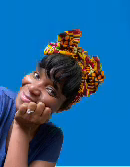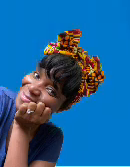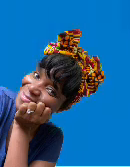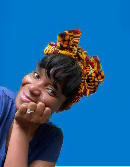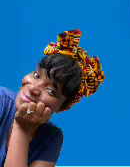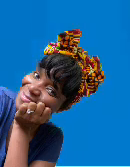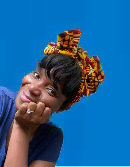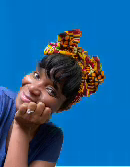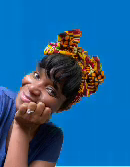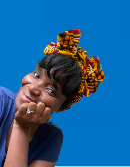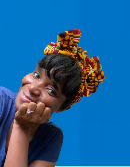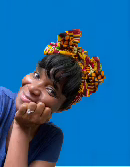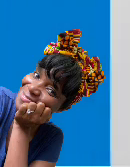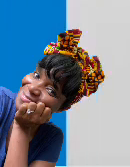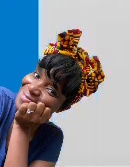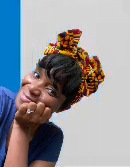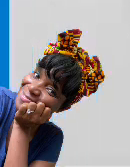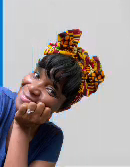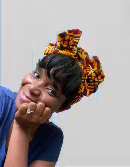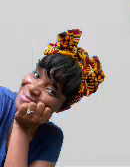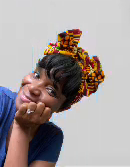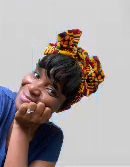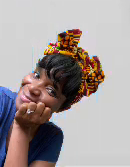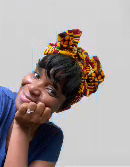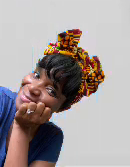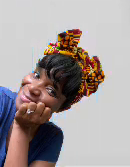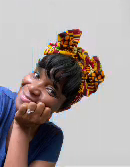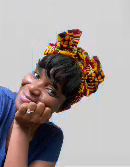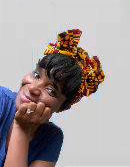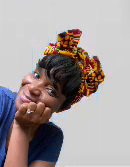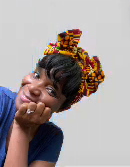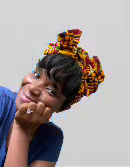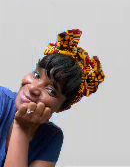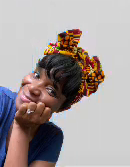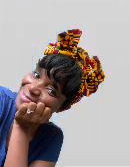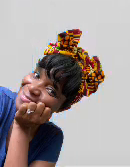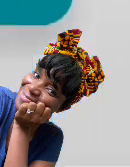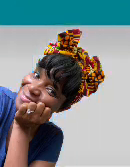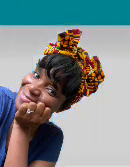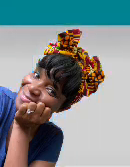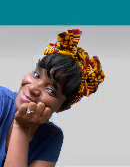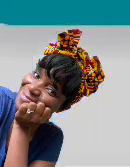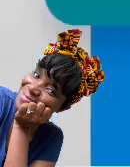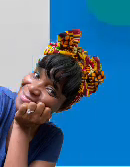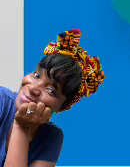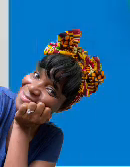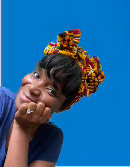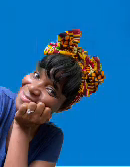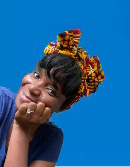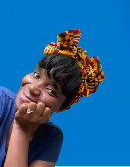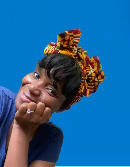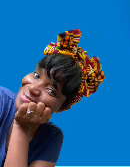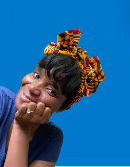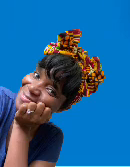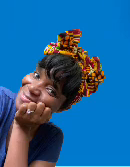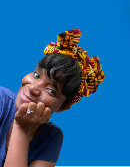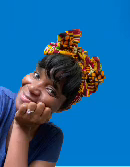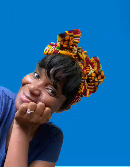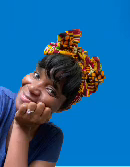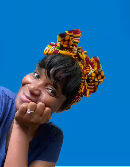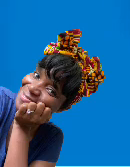it is in heaven. Give us this day our daily bread, and forgive us of our